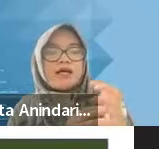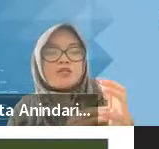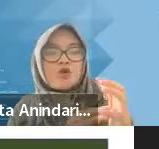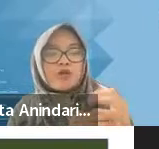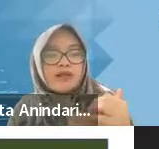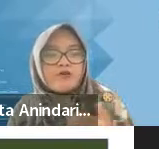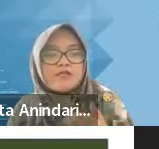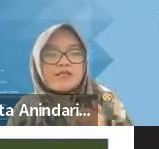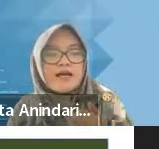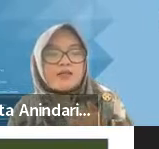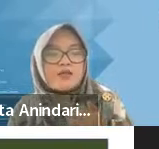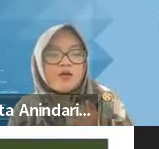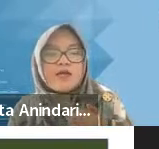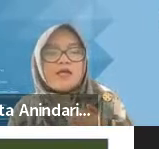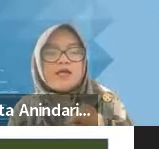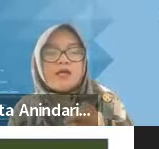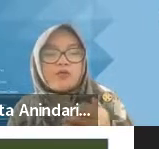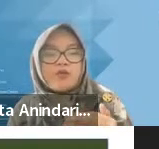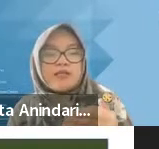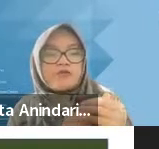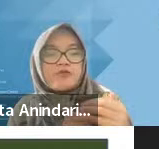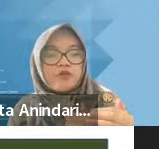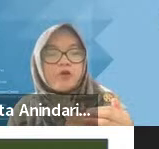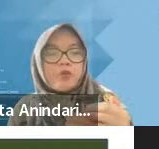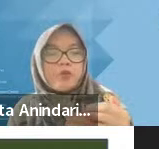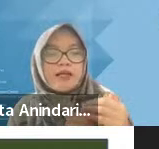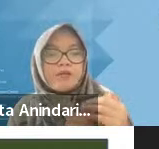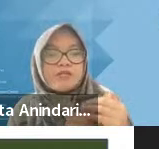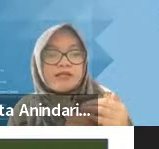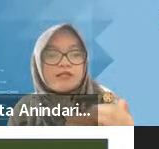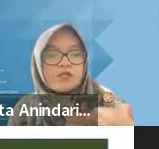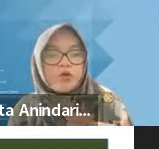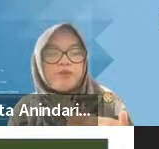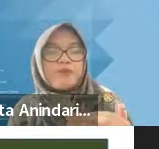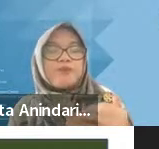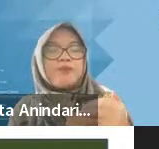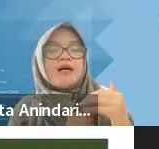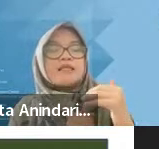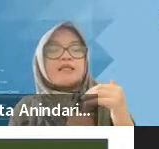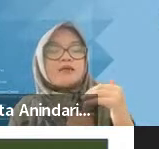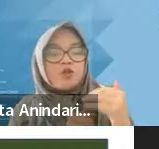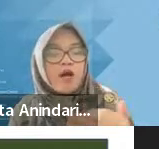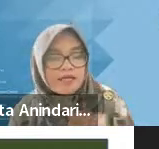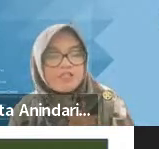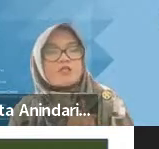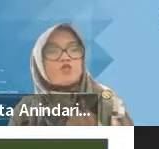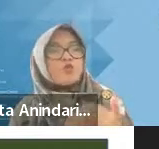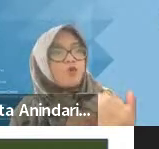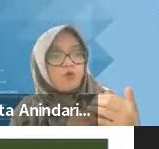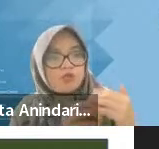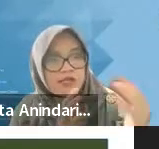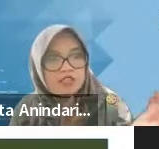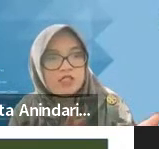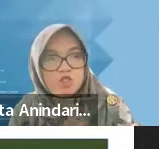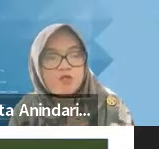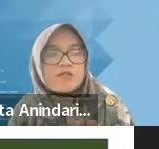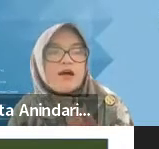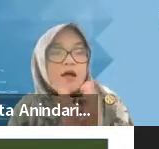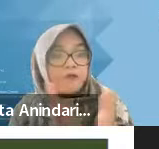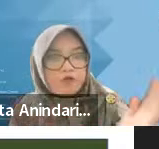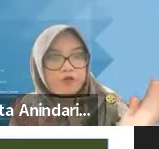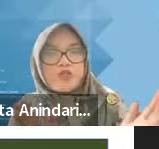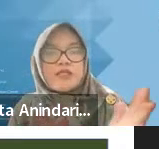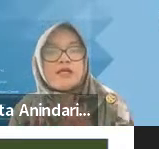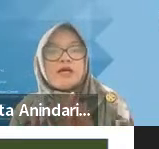gender. It's only refers that, okay, a woman is a vulnerable and marginalized group, but no action to promote such